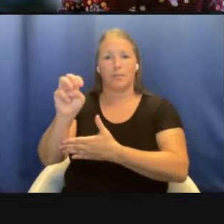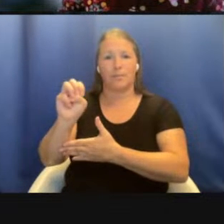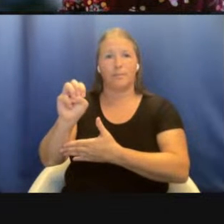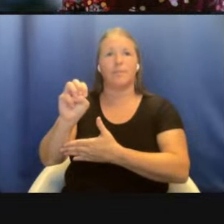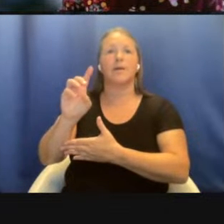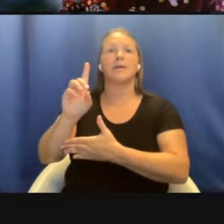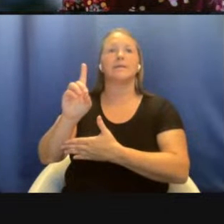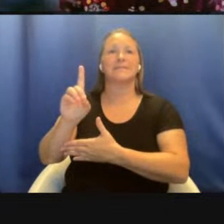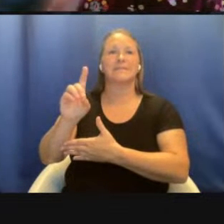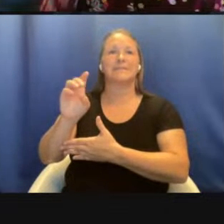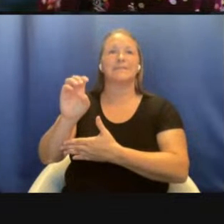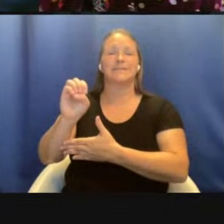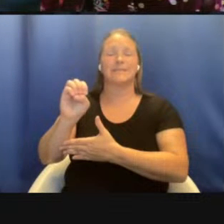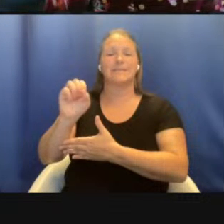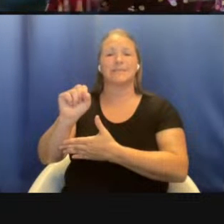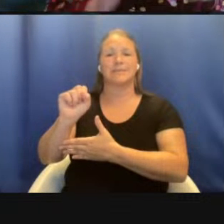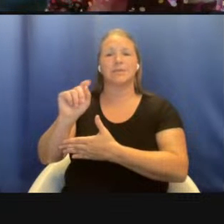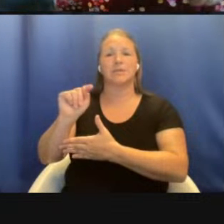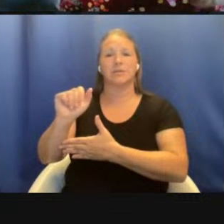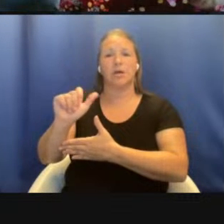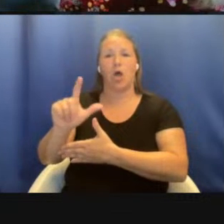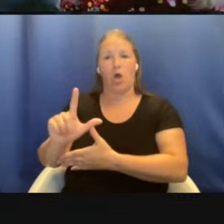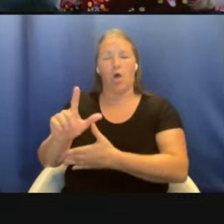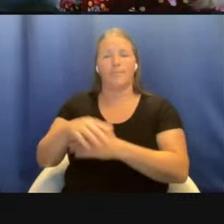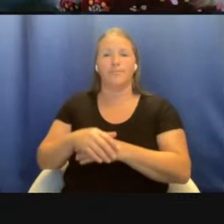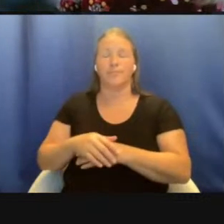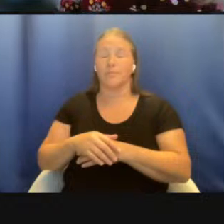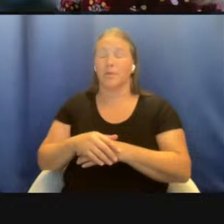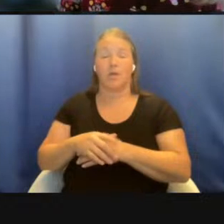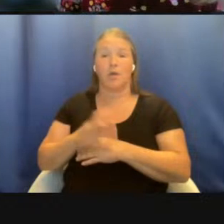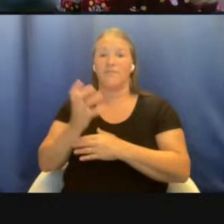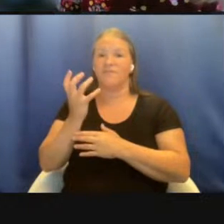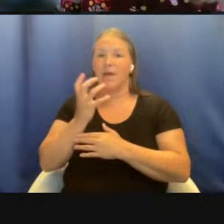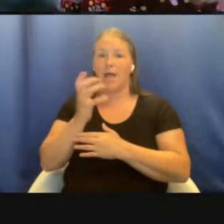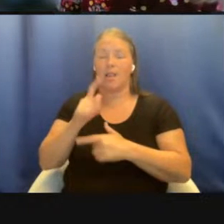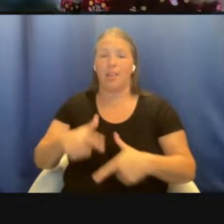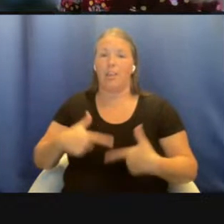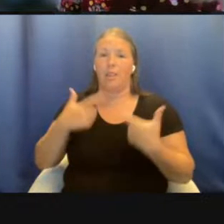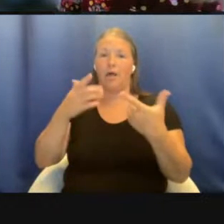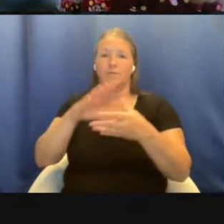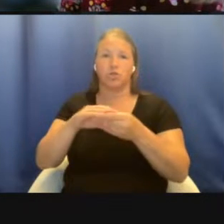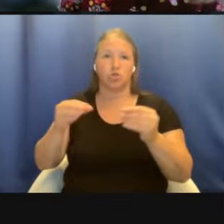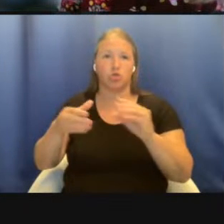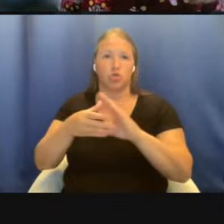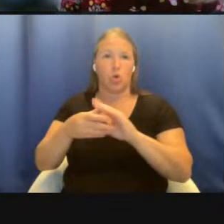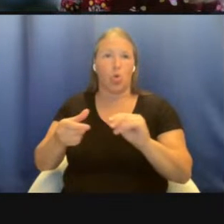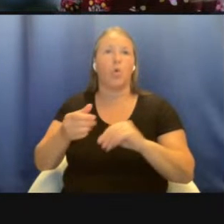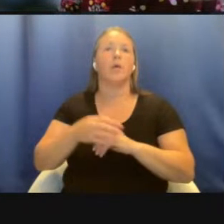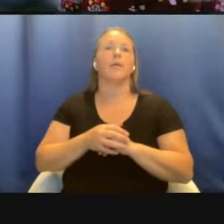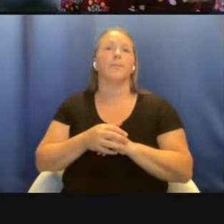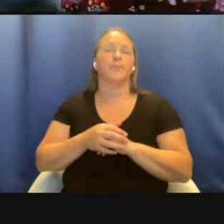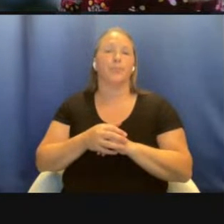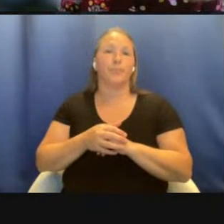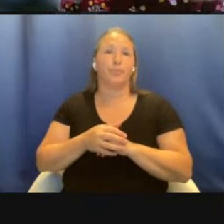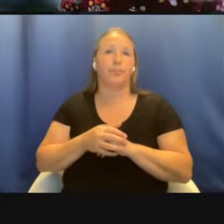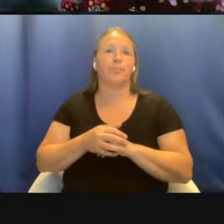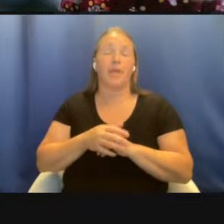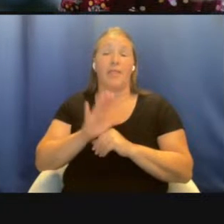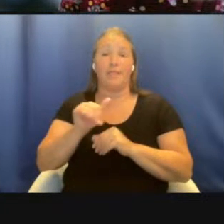life story of Marjorie de Launay, Baron de Staël. The book tells of her being orphaned while still very young, imprisoned